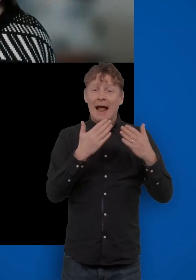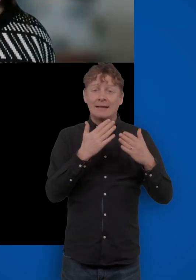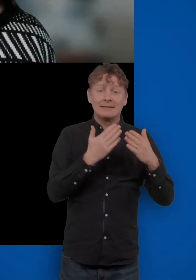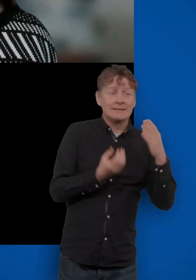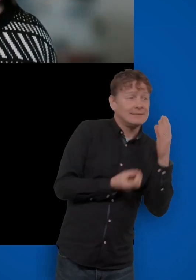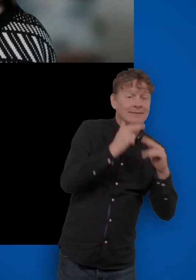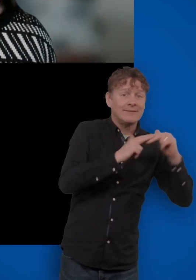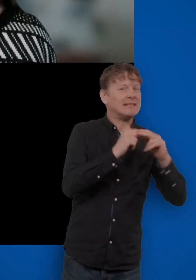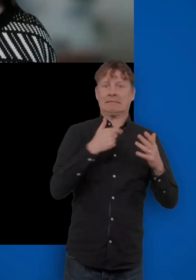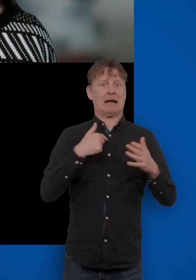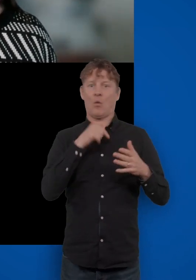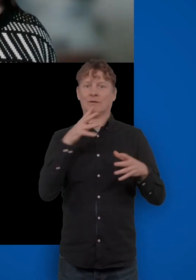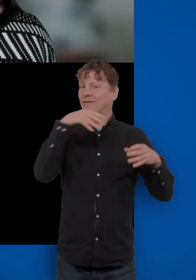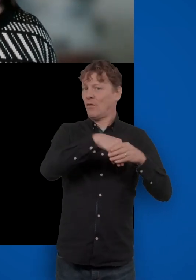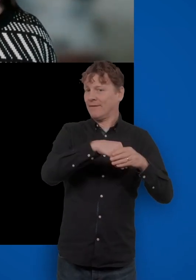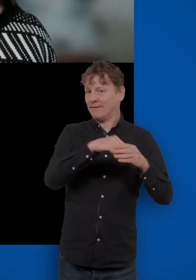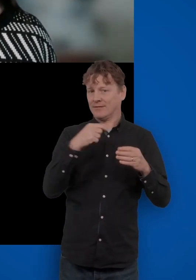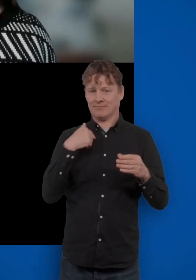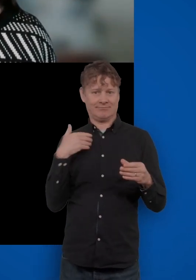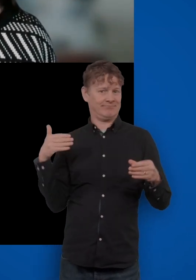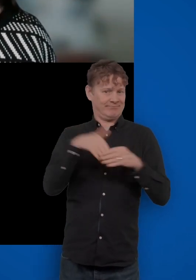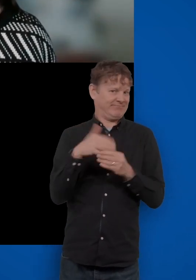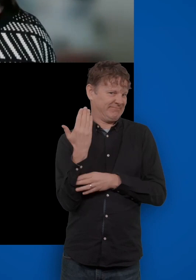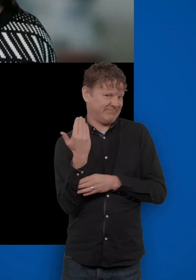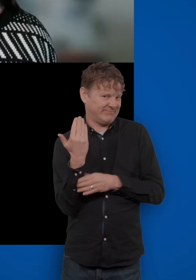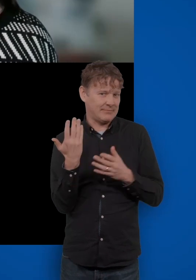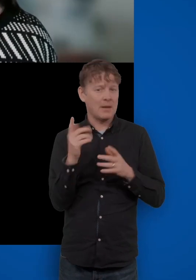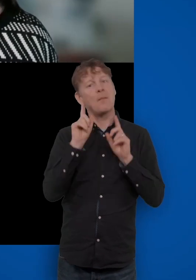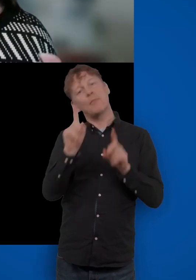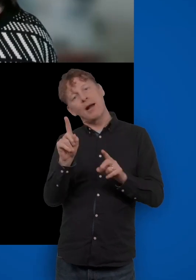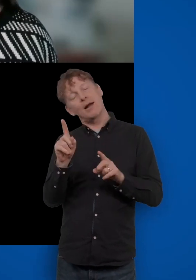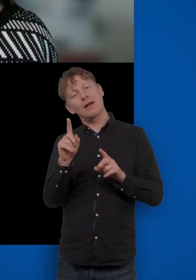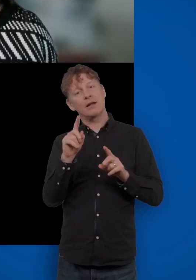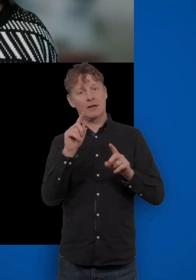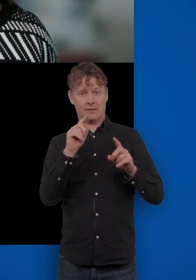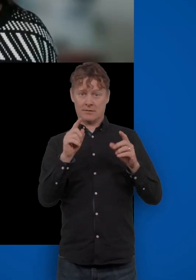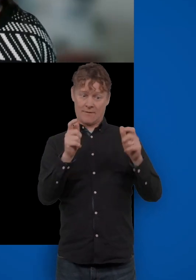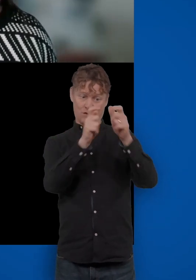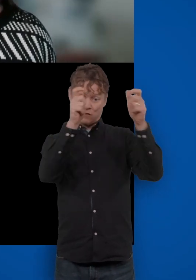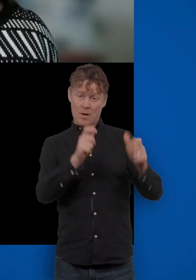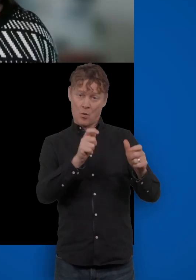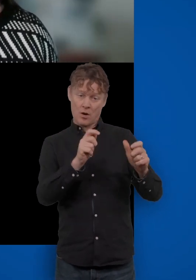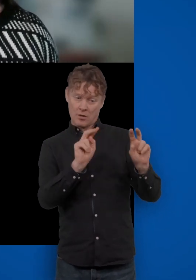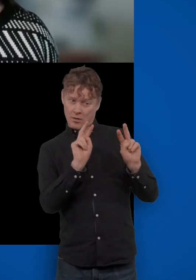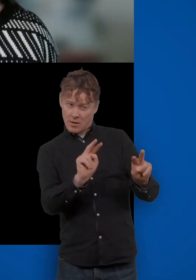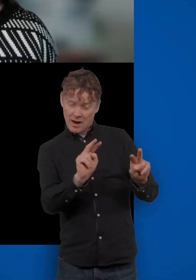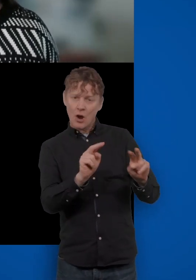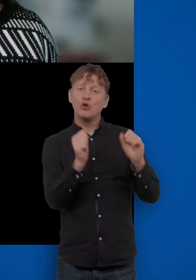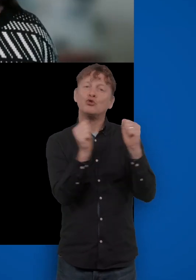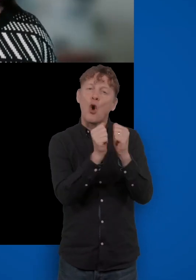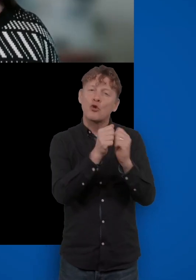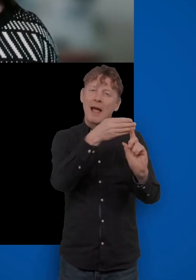in that I really only joined the Academy a little while back, but I can see from looking at it and